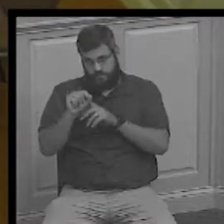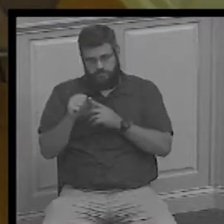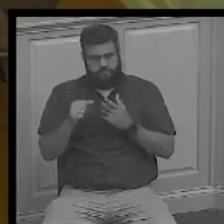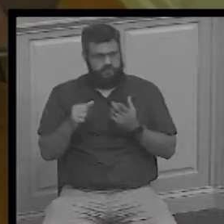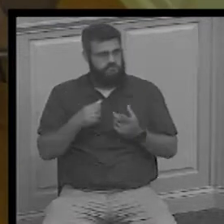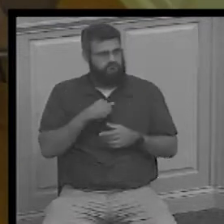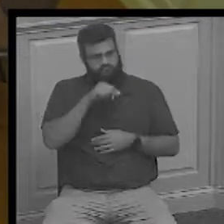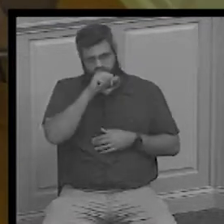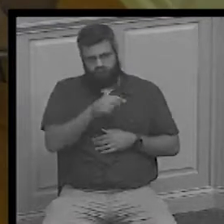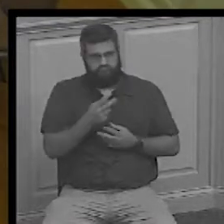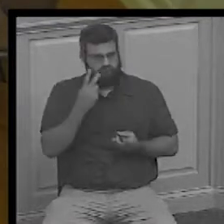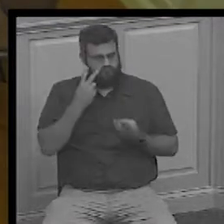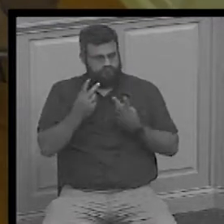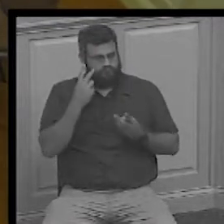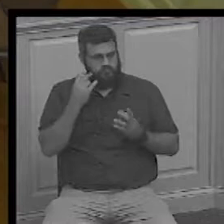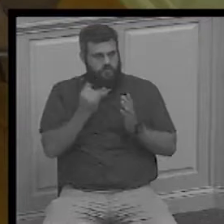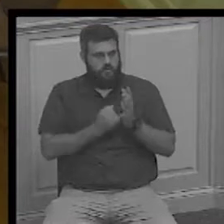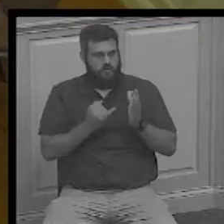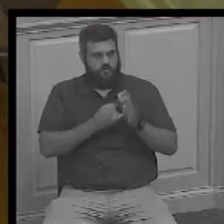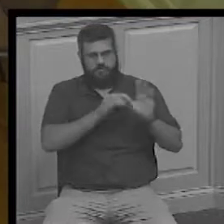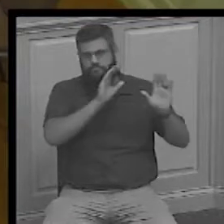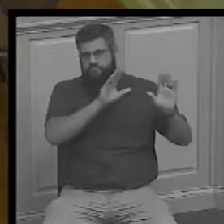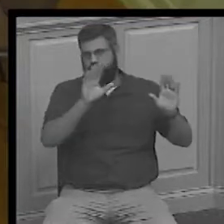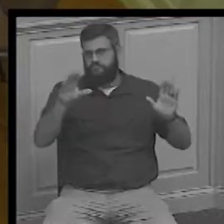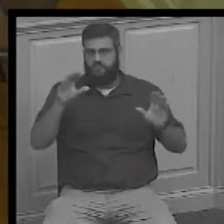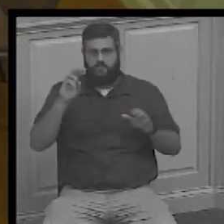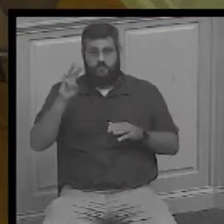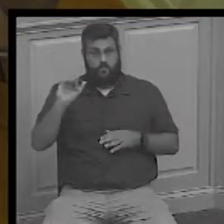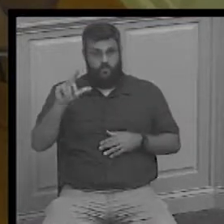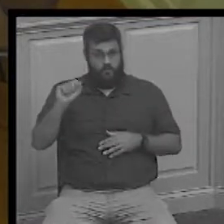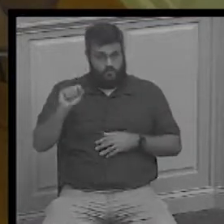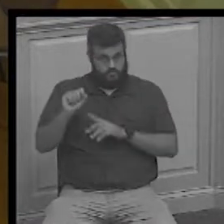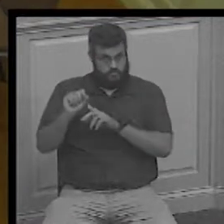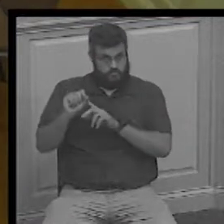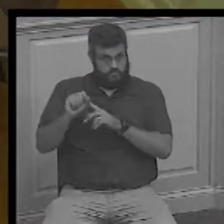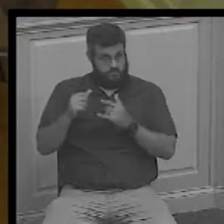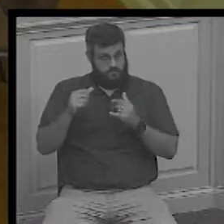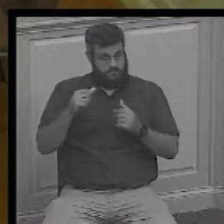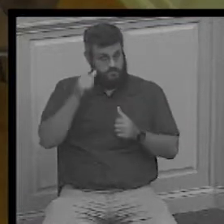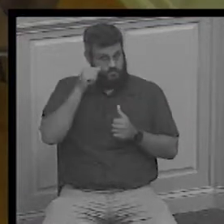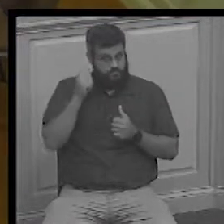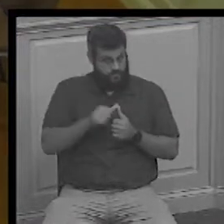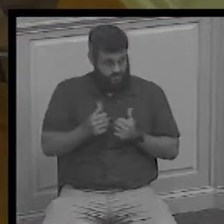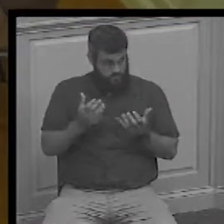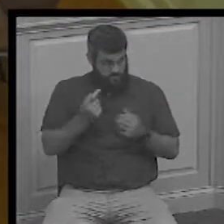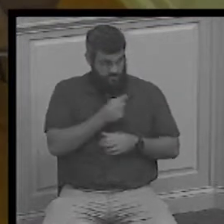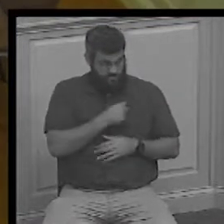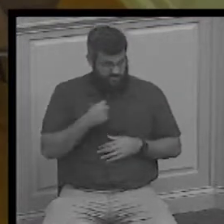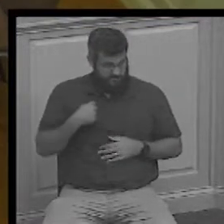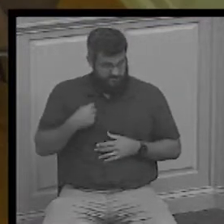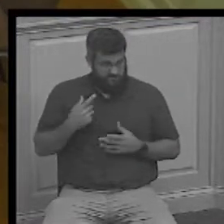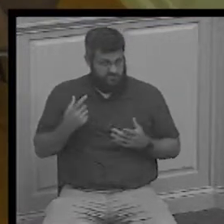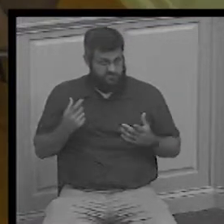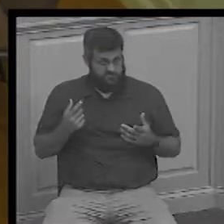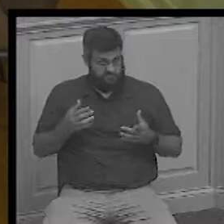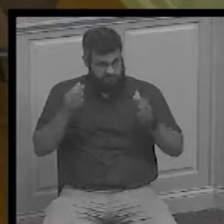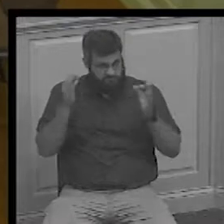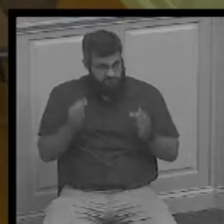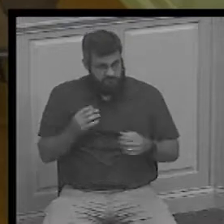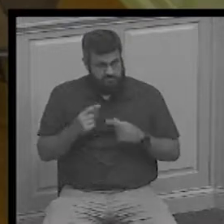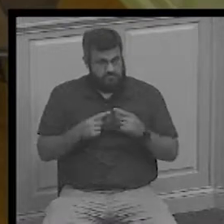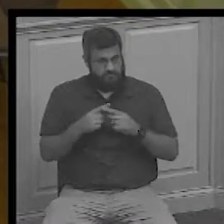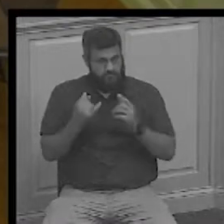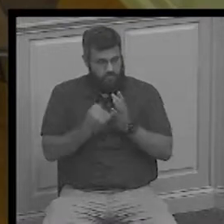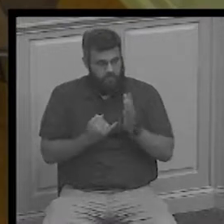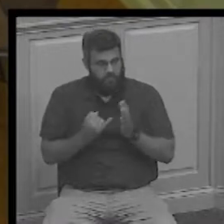would love to see artwork on the walls, but then it also comes down to, do you want us making, decisions about artwork